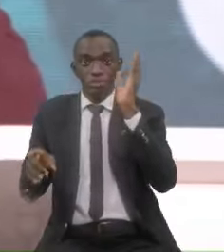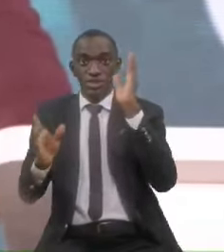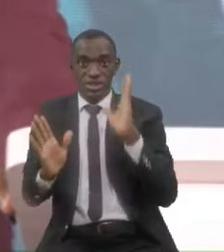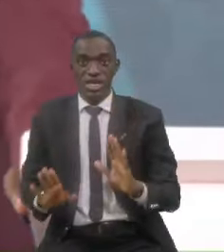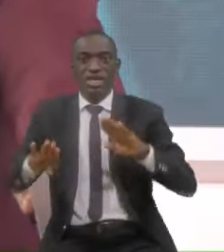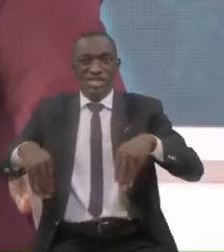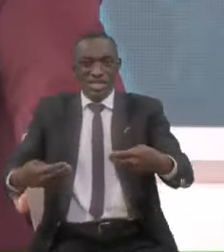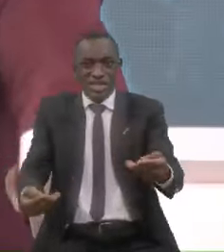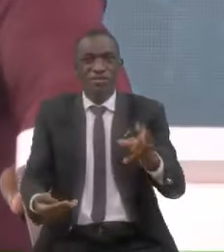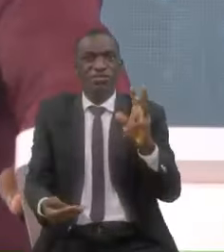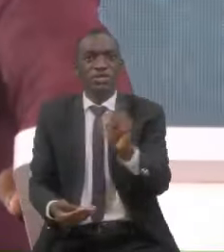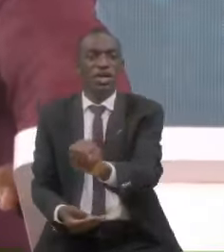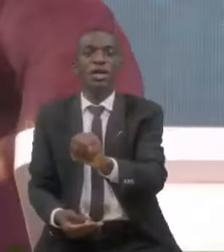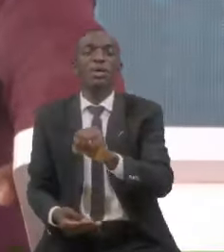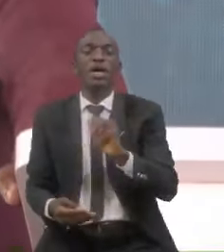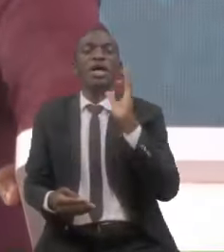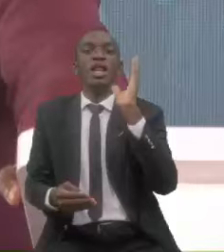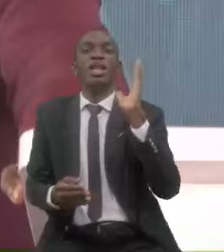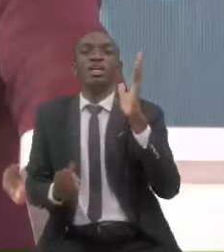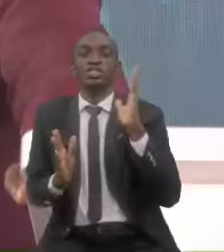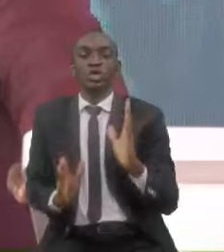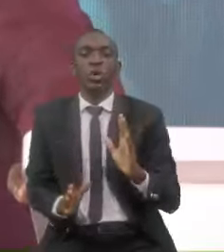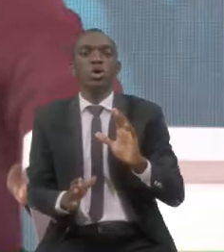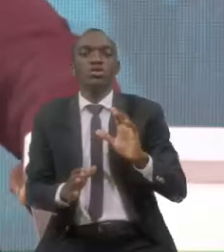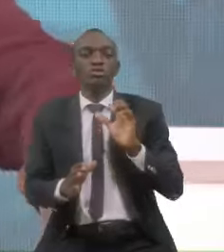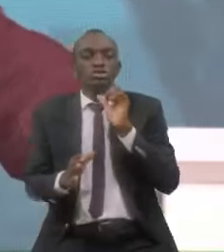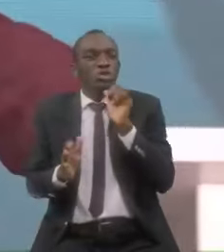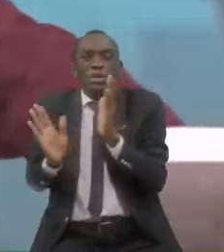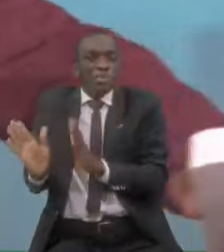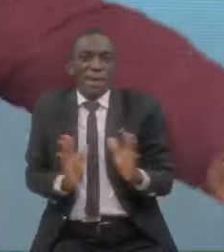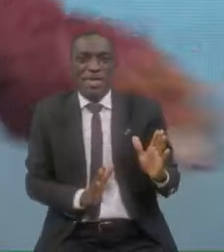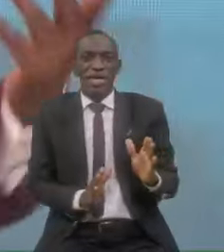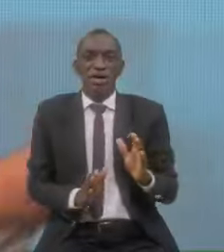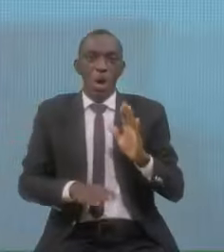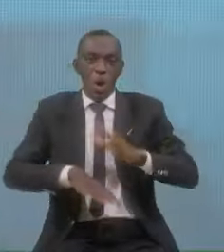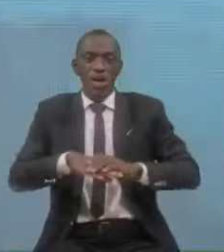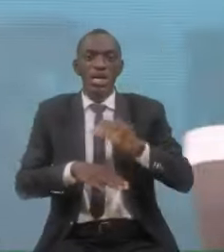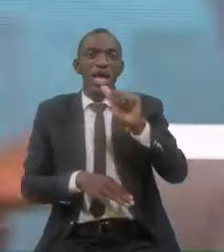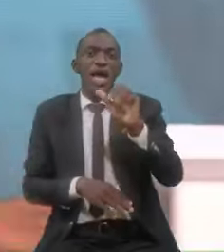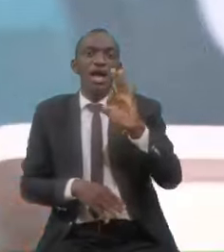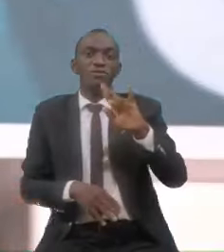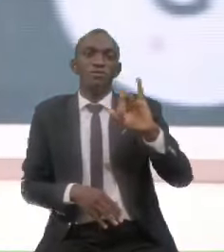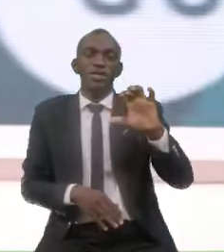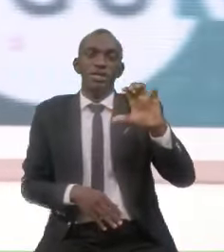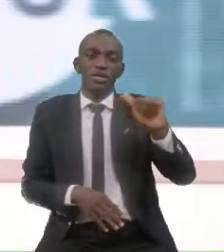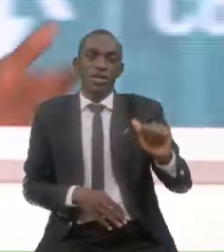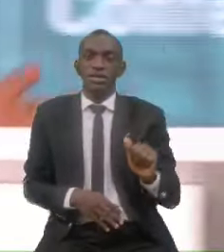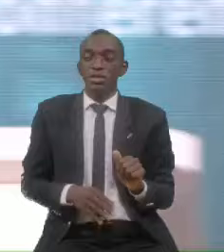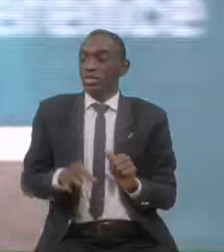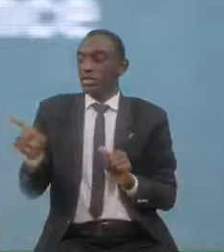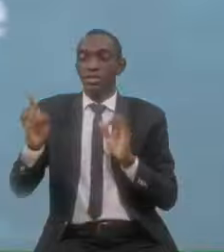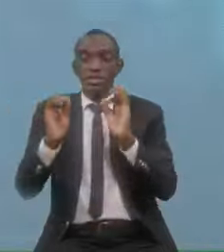on Africa. And I told about this, about the climate, about the politics, about the people,